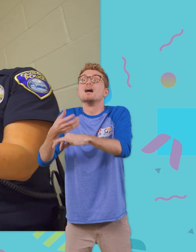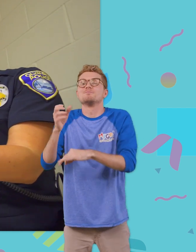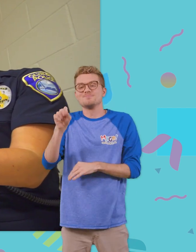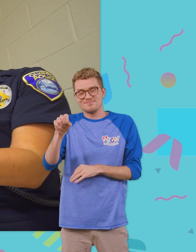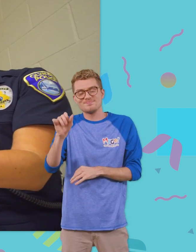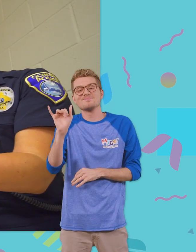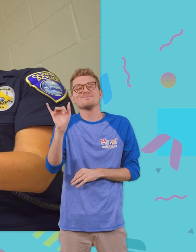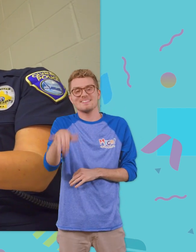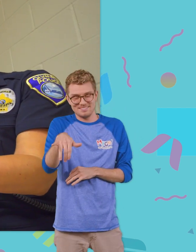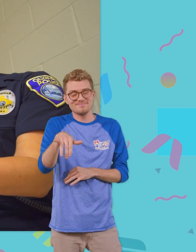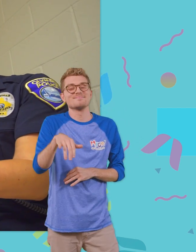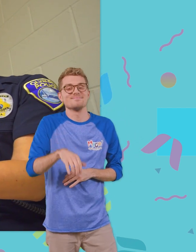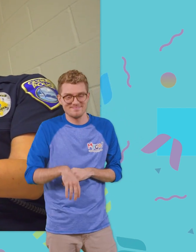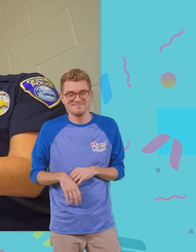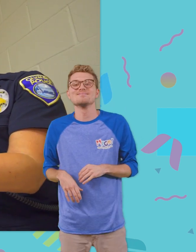Just like that.